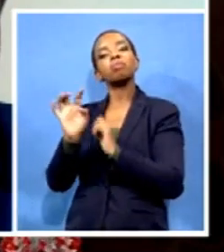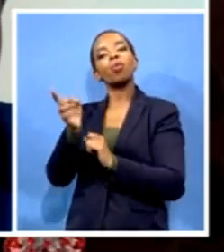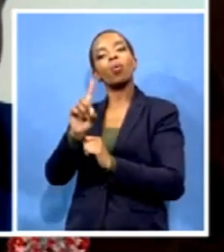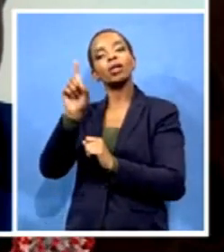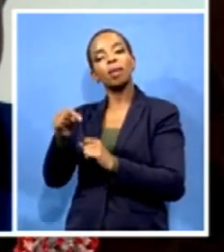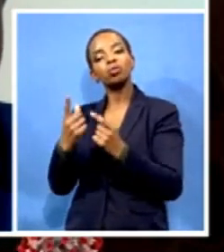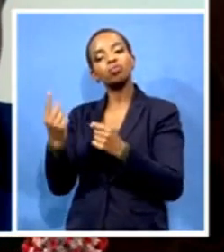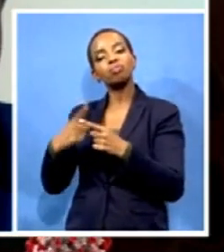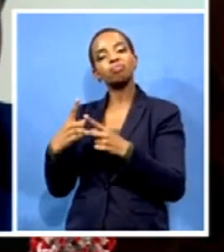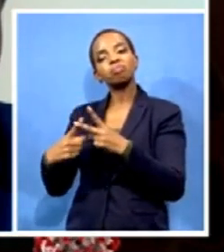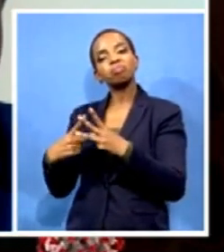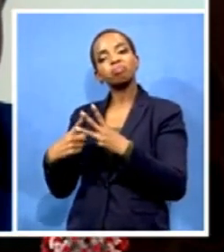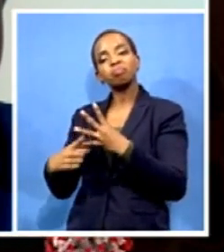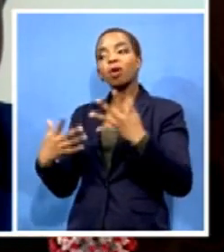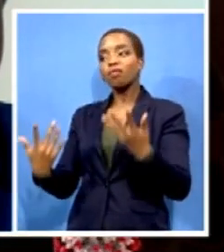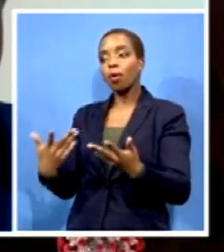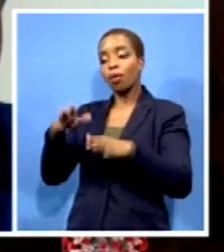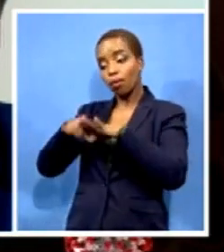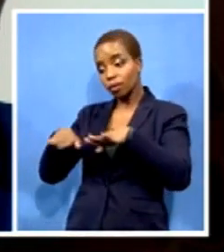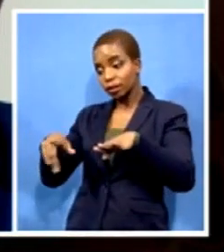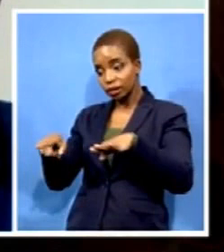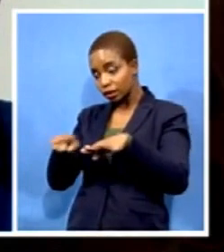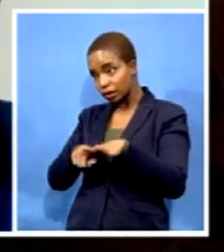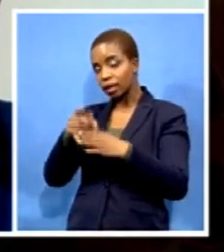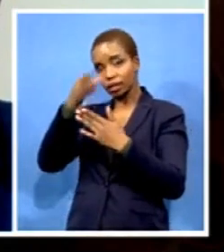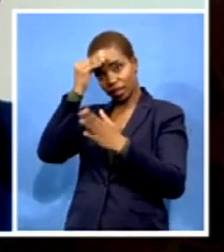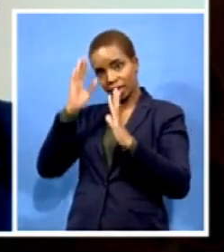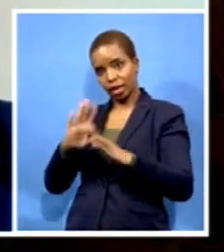learning during this time. Daniel, thank you very much indeed for your time. Thank you very much.